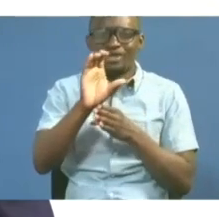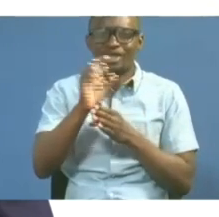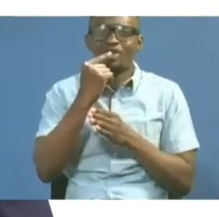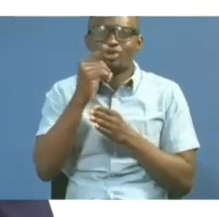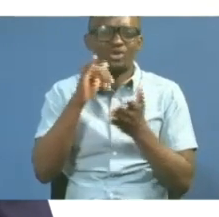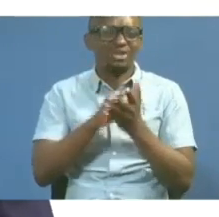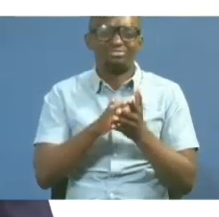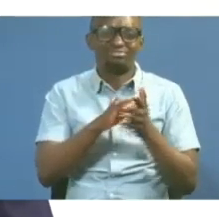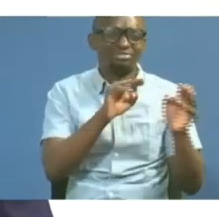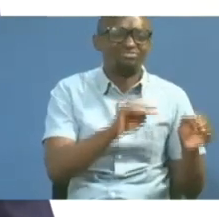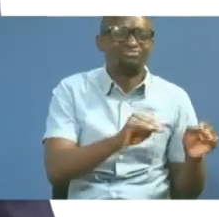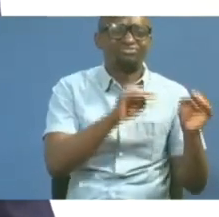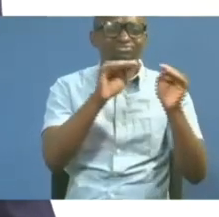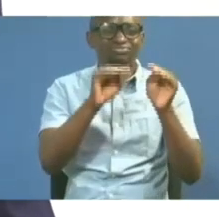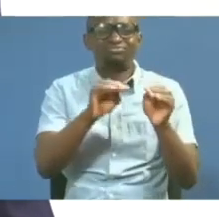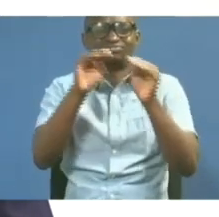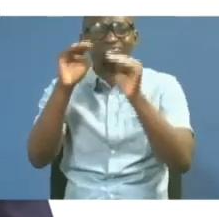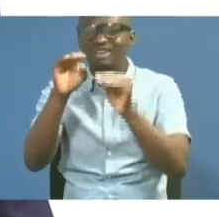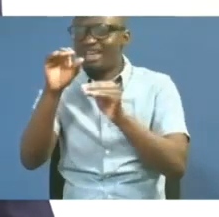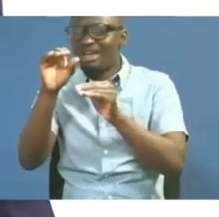your courses so that you don't carry over